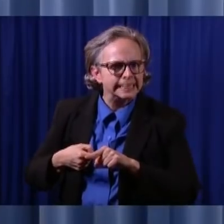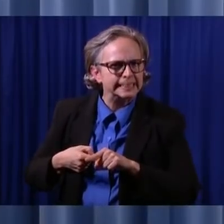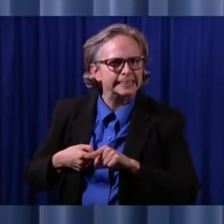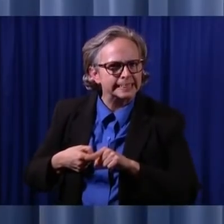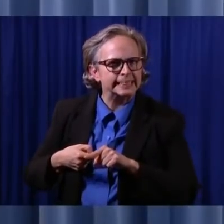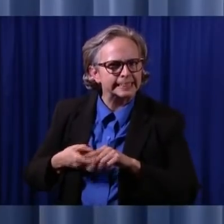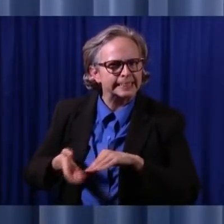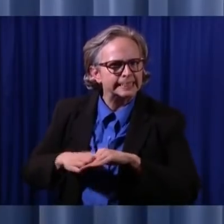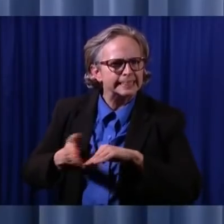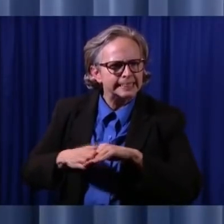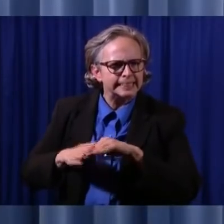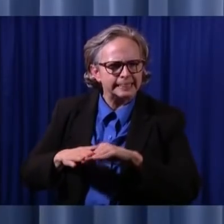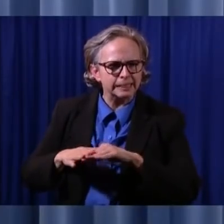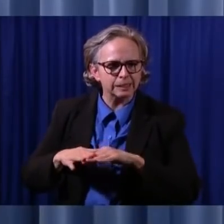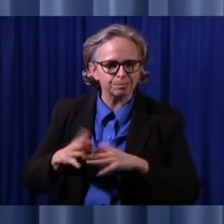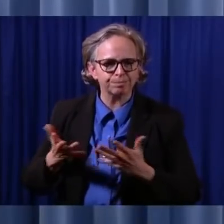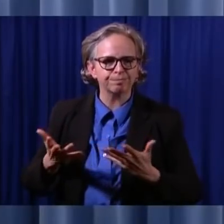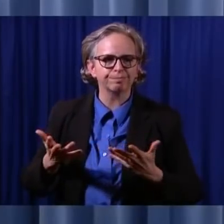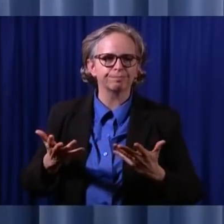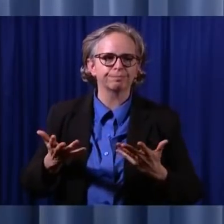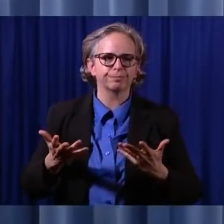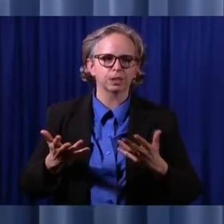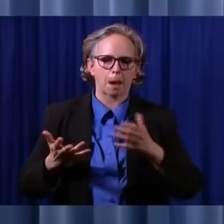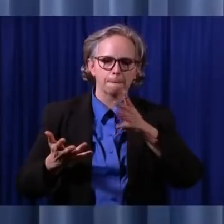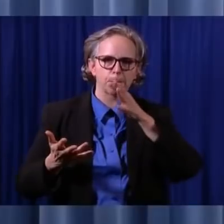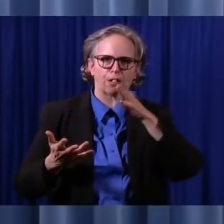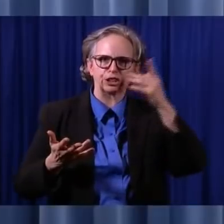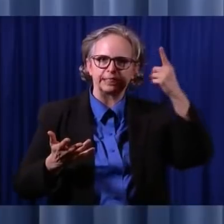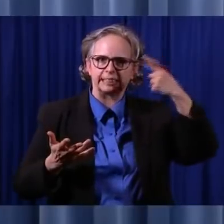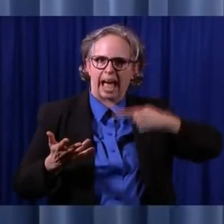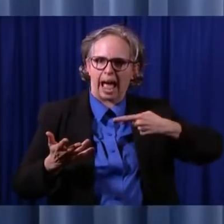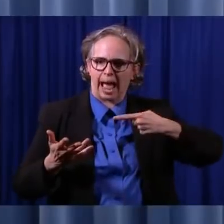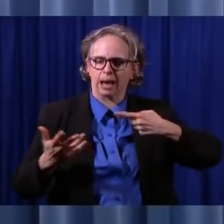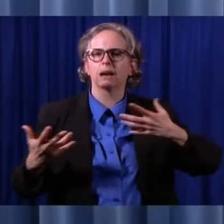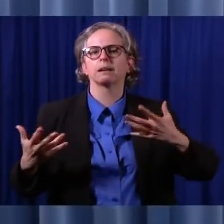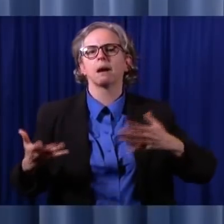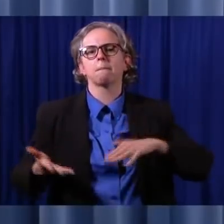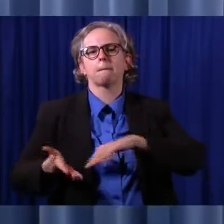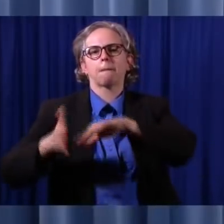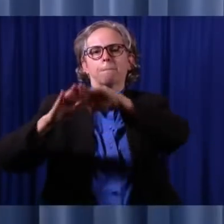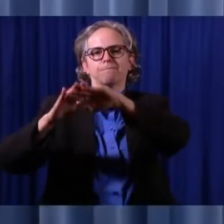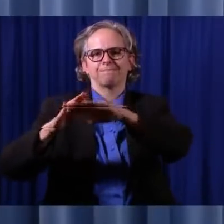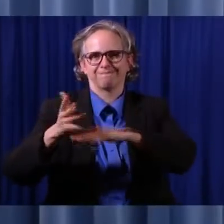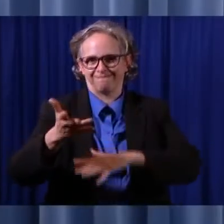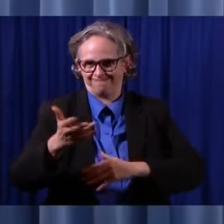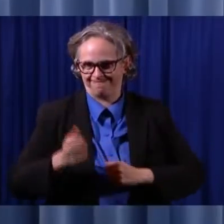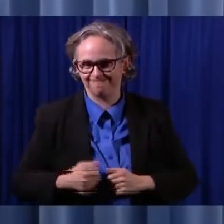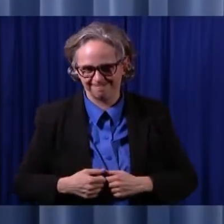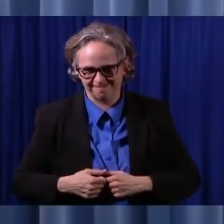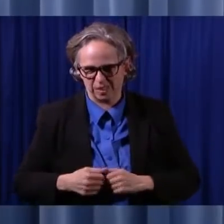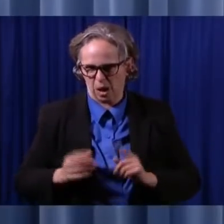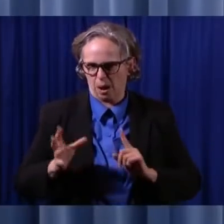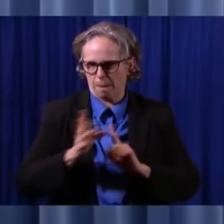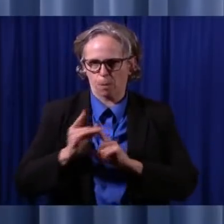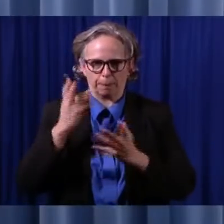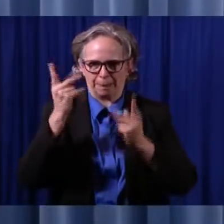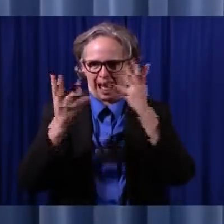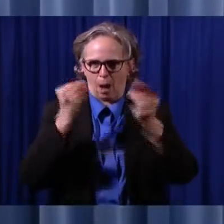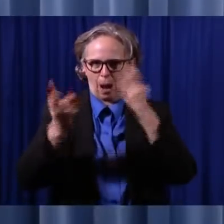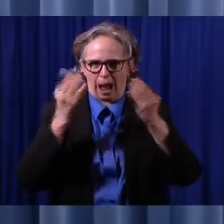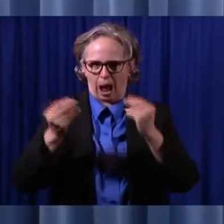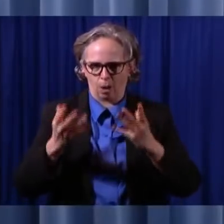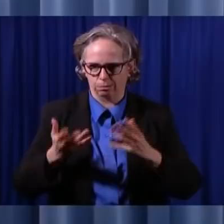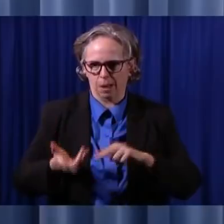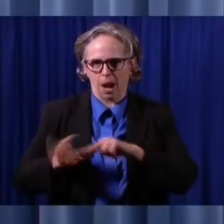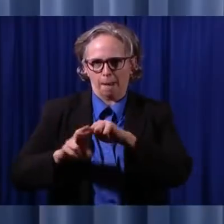Day. So it was Mother's Day plus however many days it would have taken to do the replication. They saw an uptick for 3